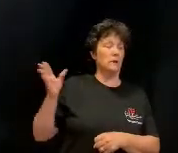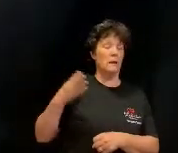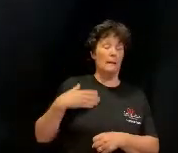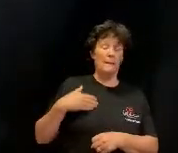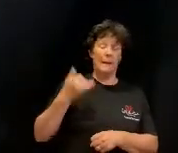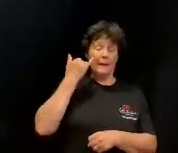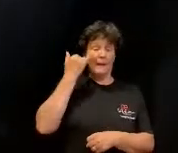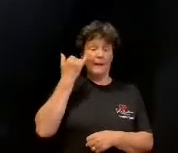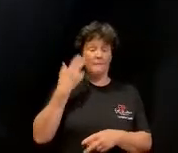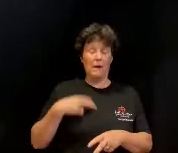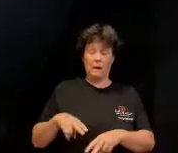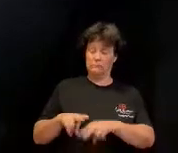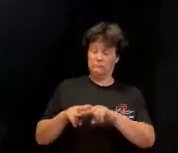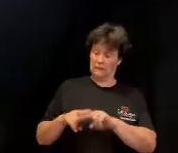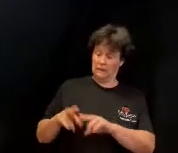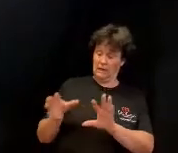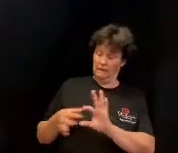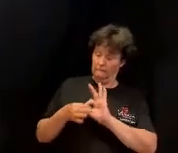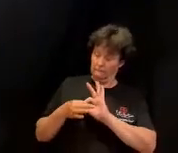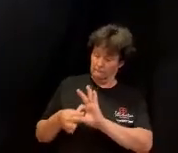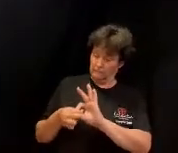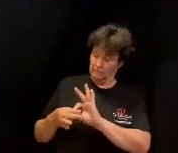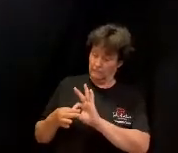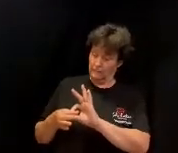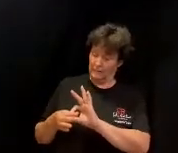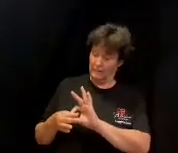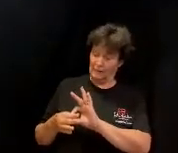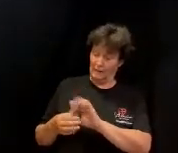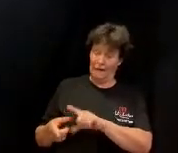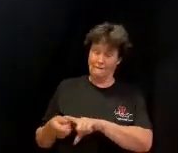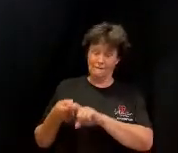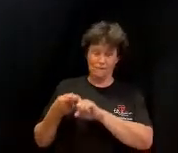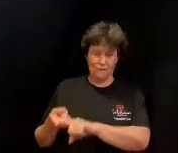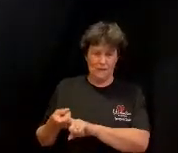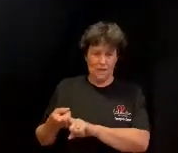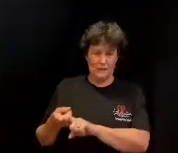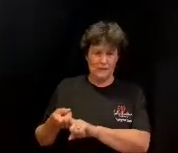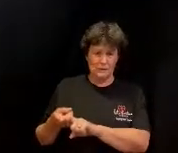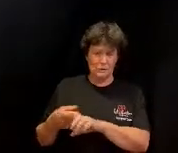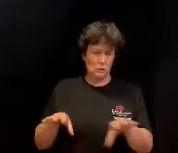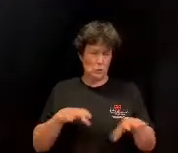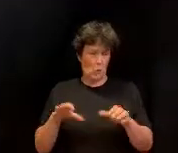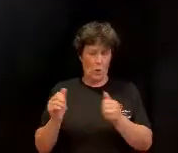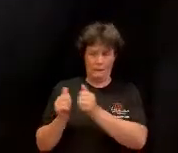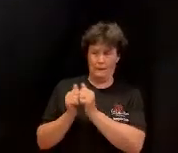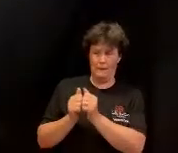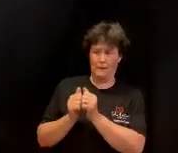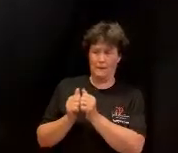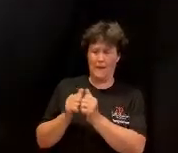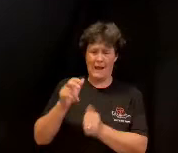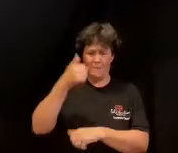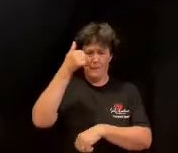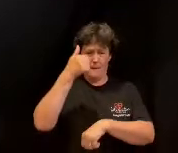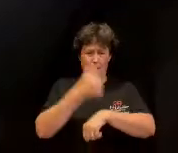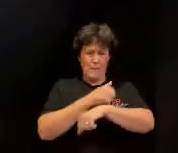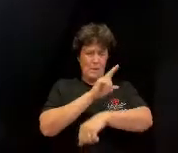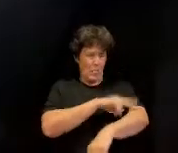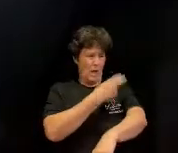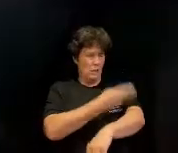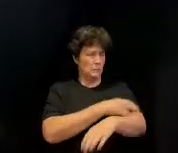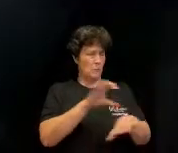not, I'm friends with them or we work together, man, I remember that, man, when I was in the hospital. I had people all around